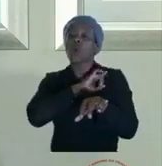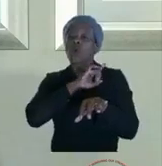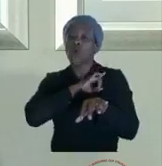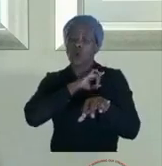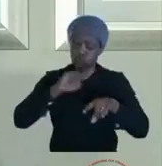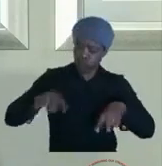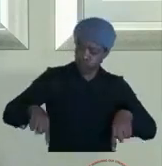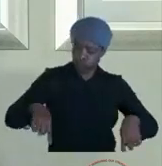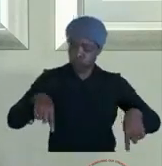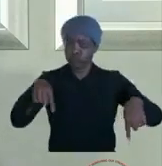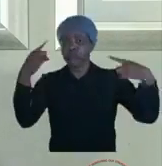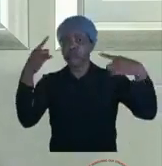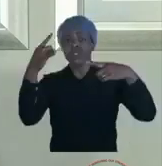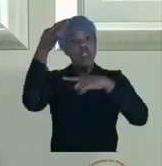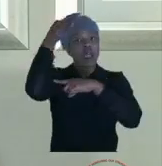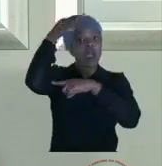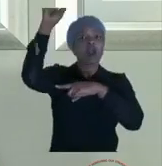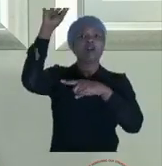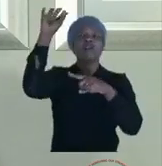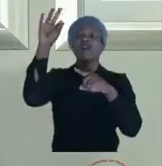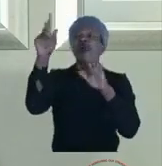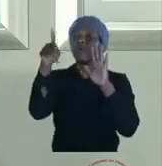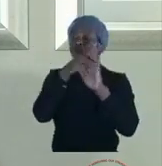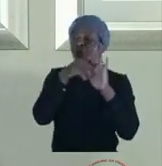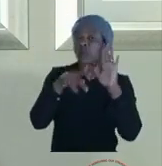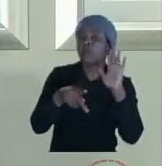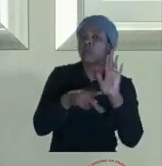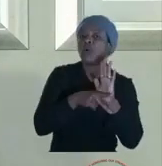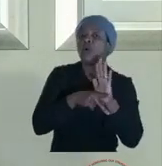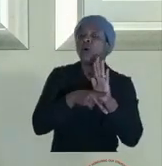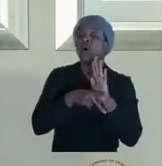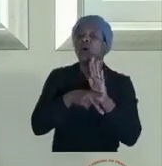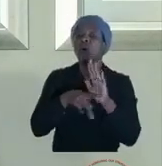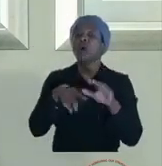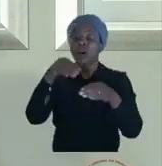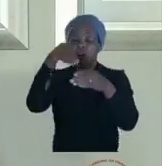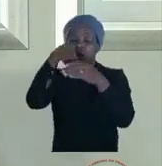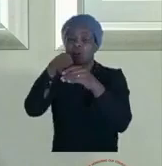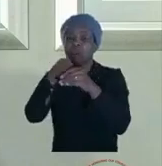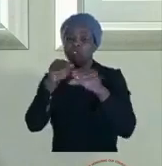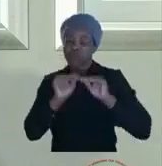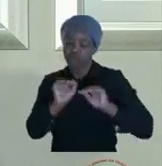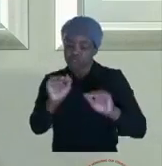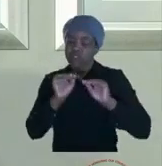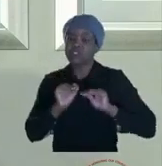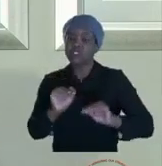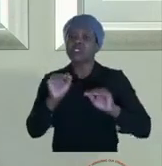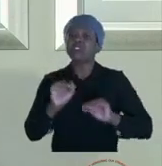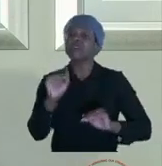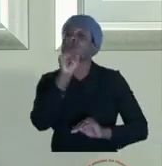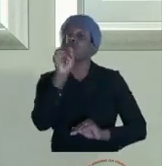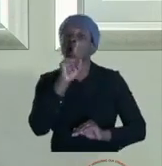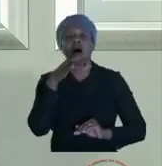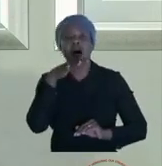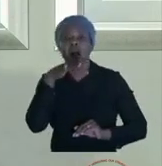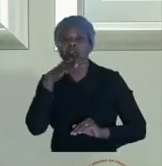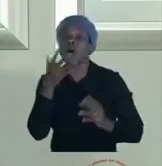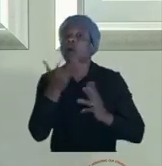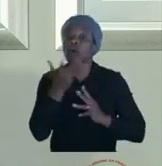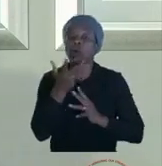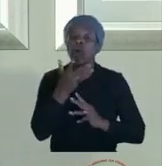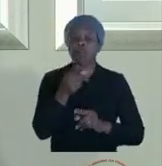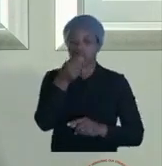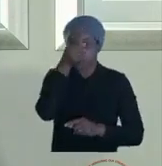policy that insisted on introducing Afrikaans as a medium of instruction, particularly in black schools in